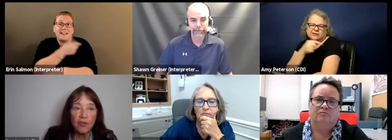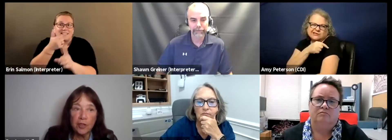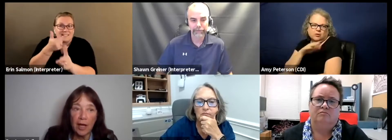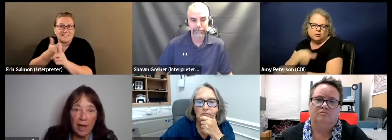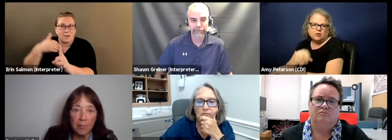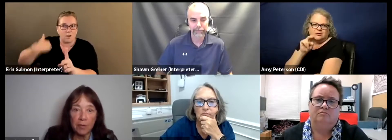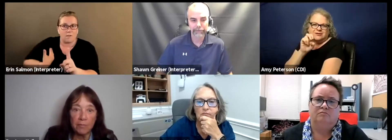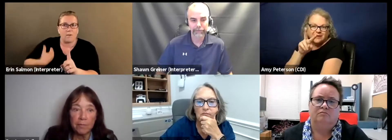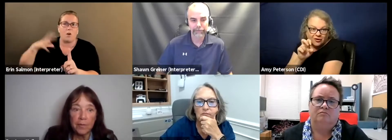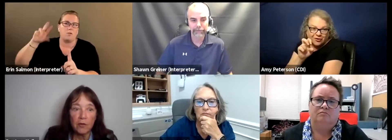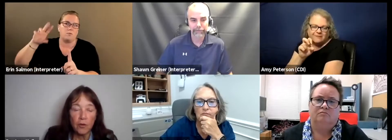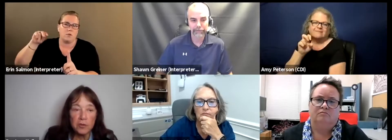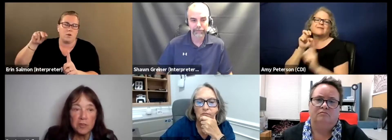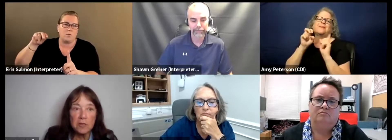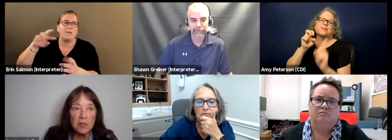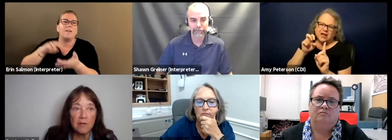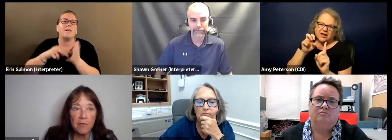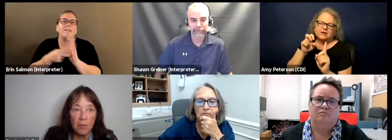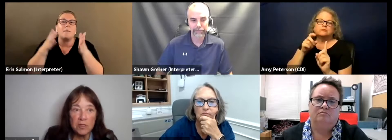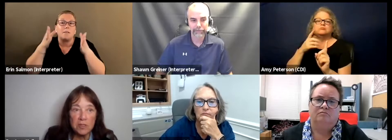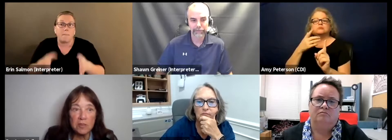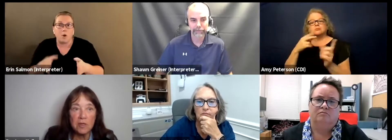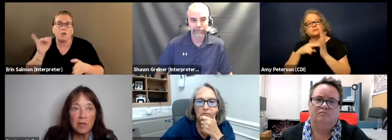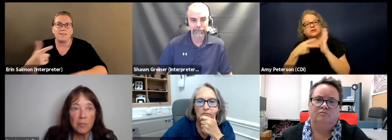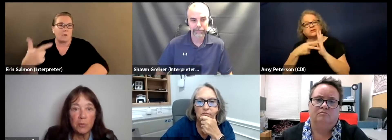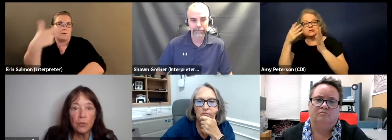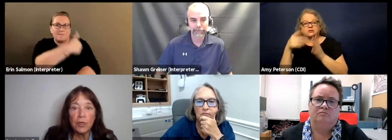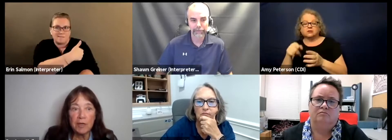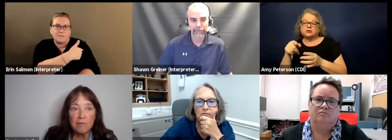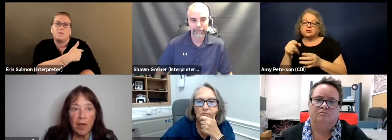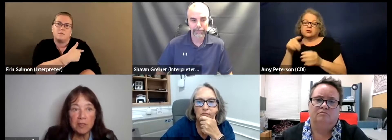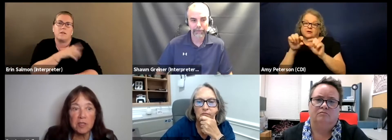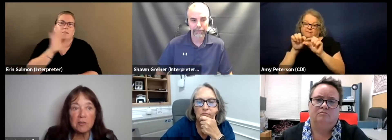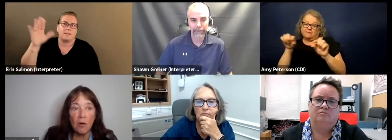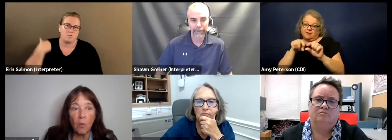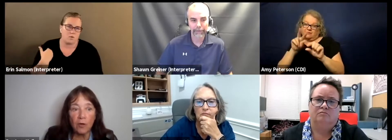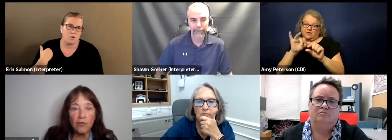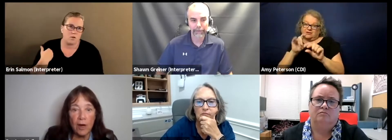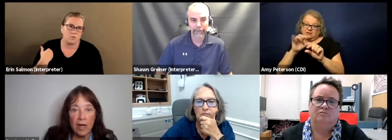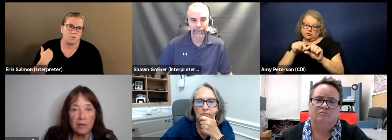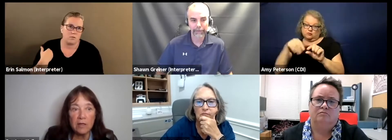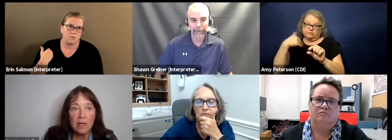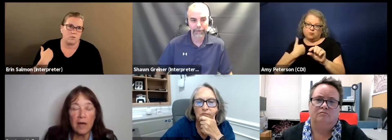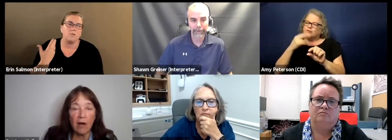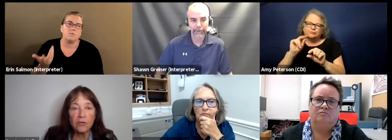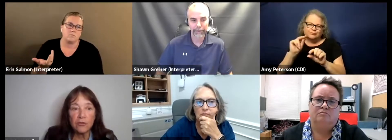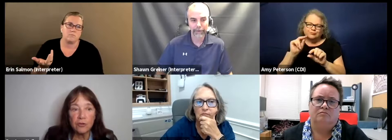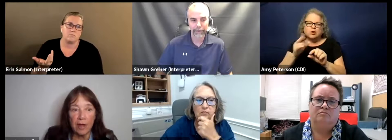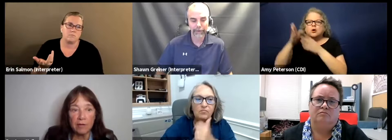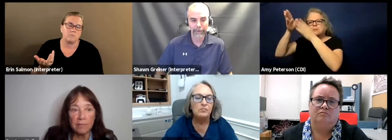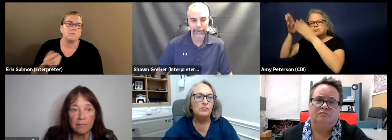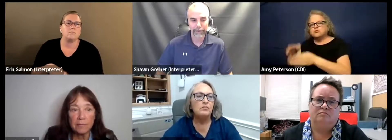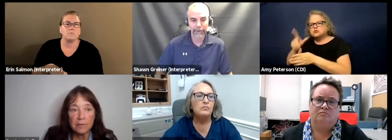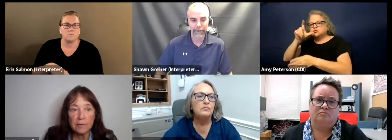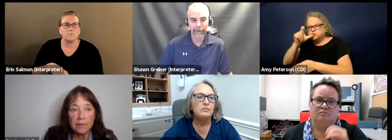That should not happen. Nurses and pharmacists, people who give vaccines, are well trained in how to do